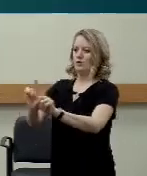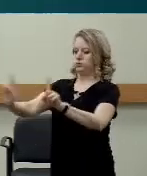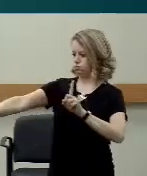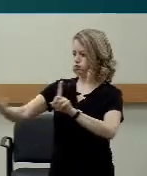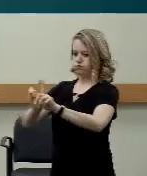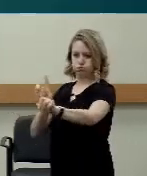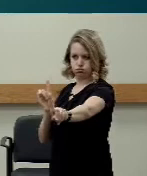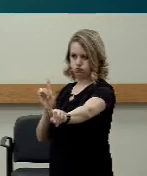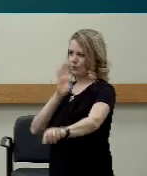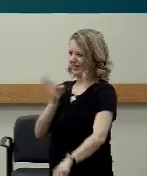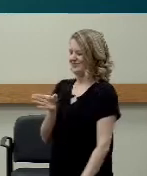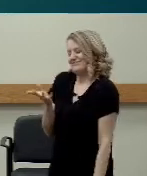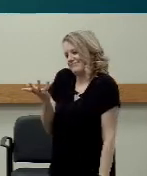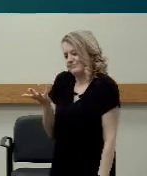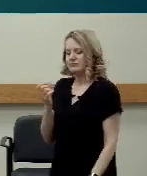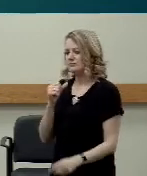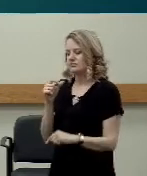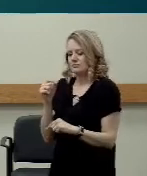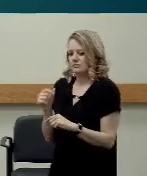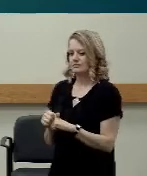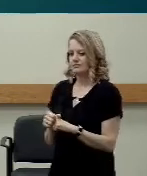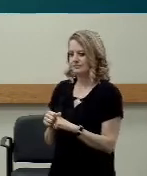recommendations. That is not